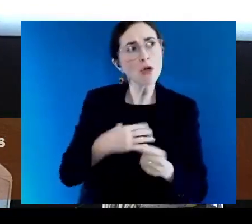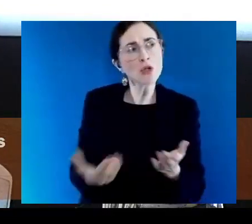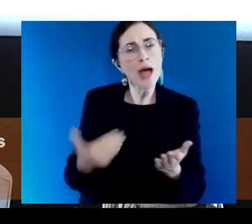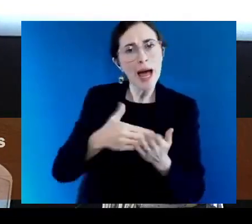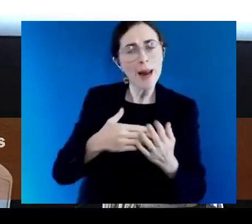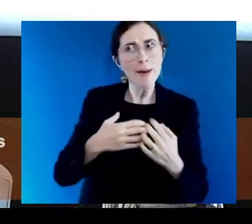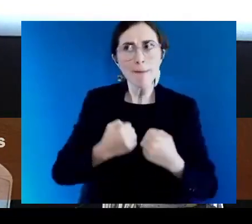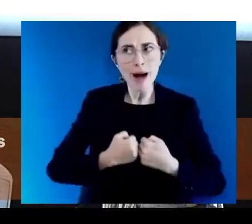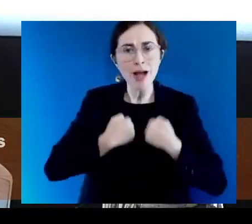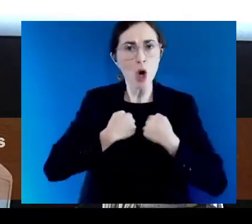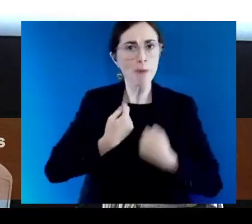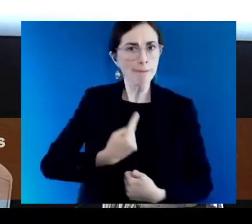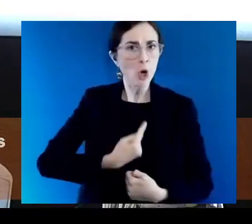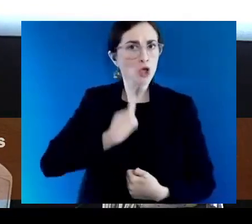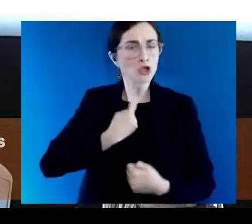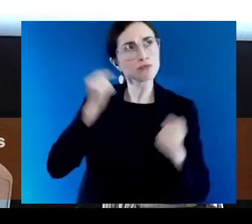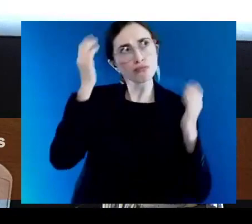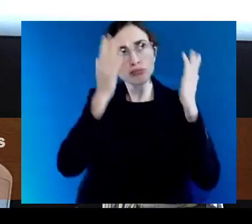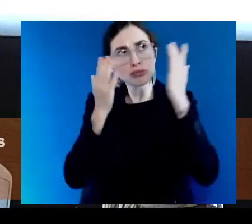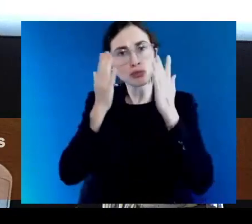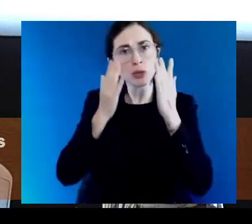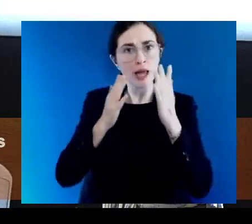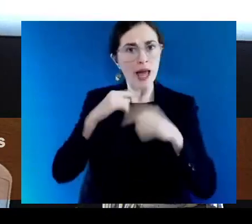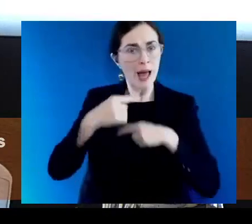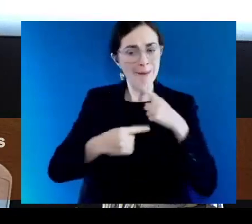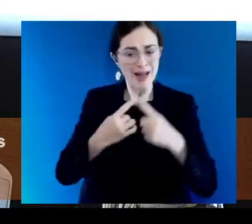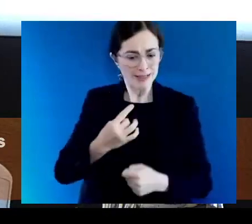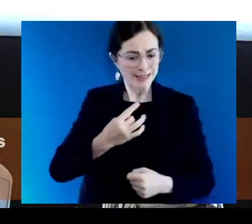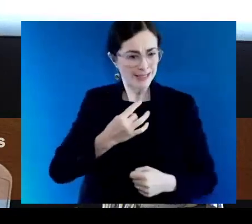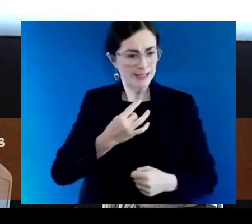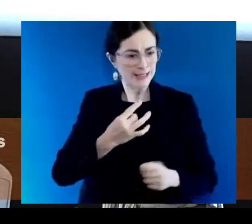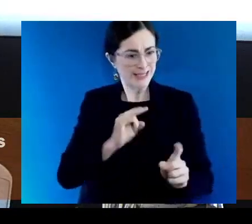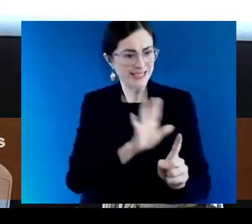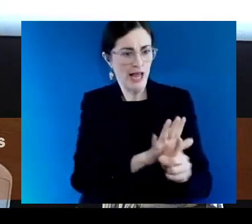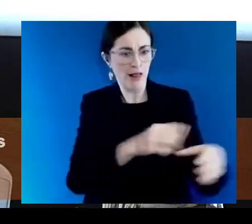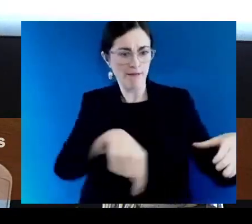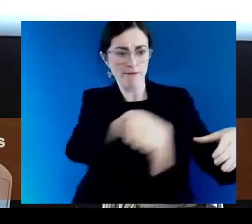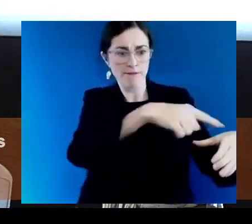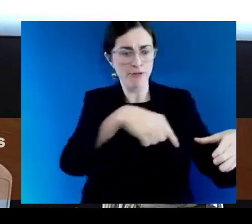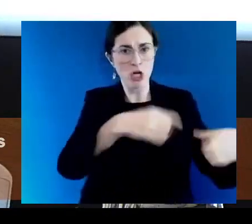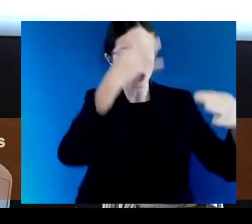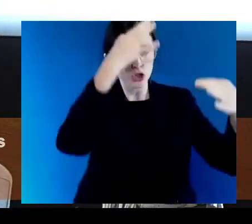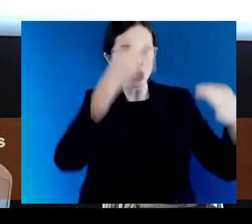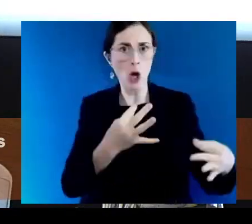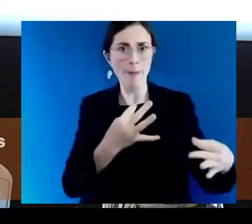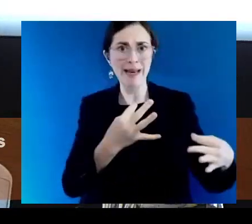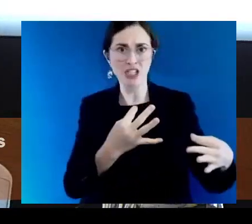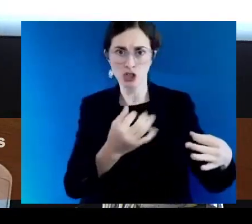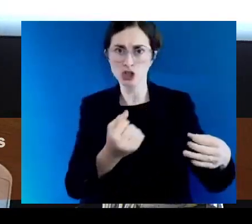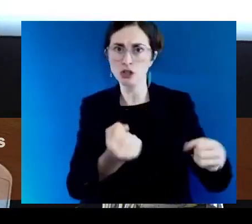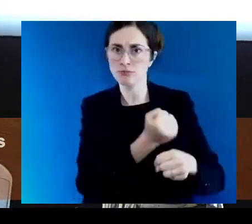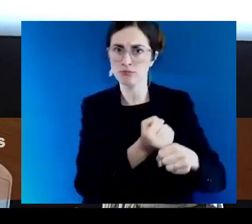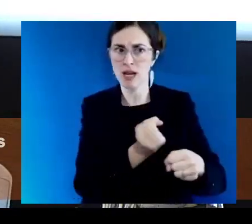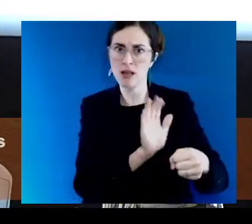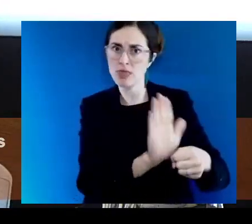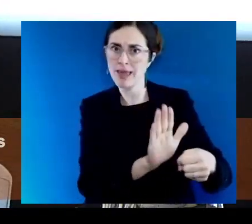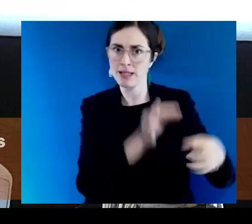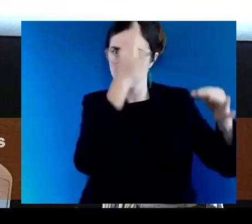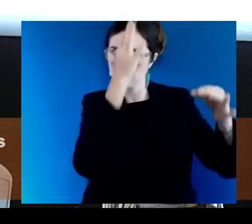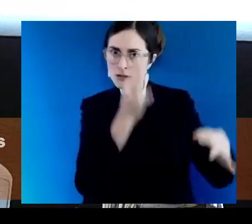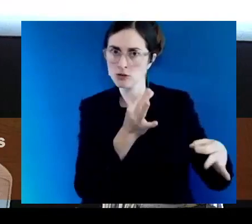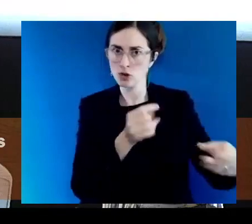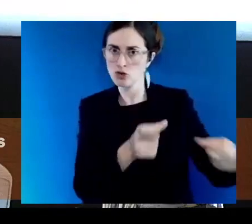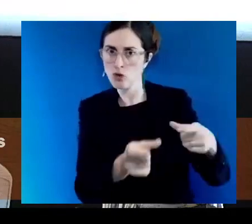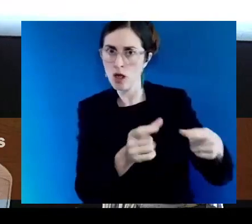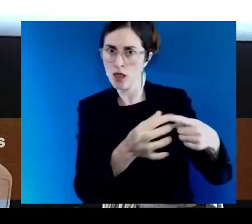to the Commission about self-determination, and I do this with purpose. Thank you to Commissioner Hunter for the welcome